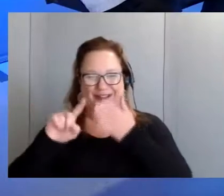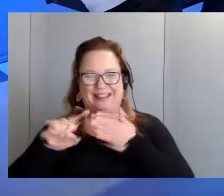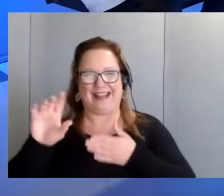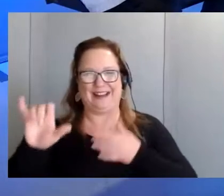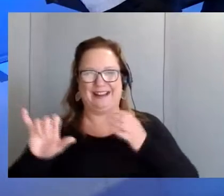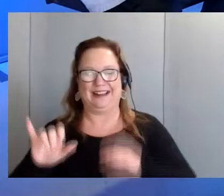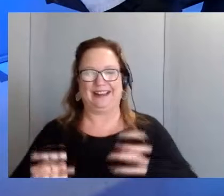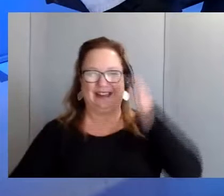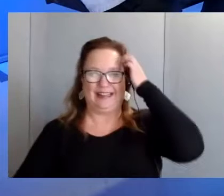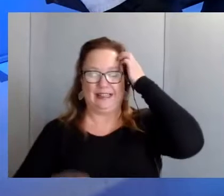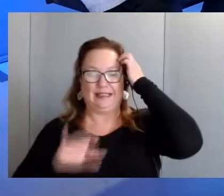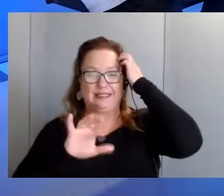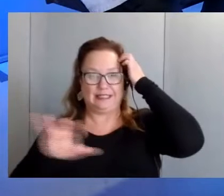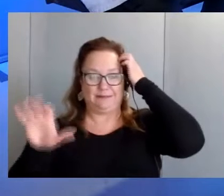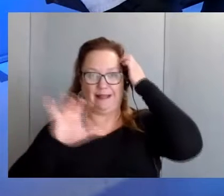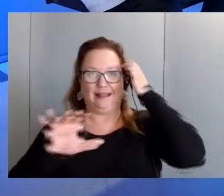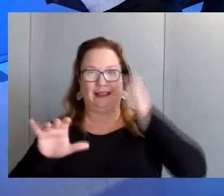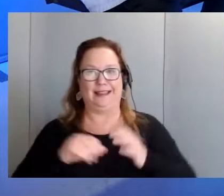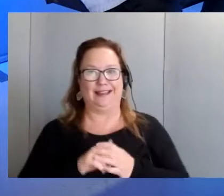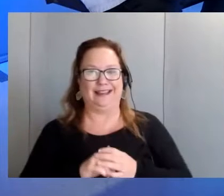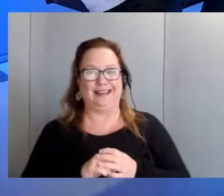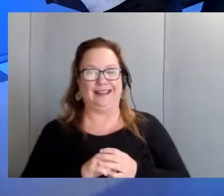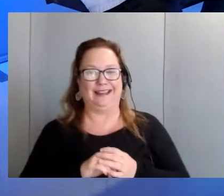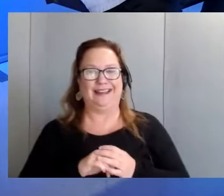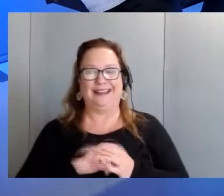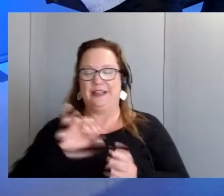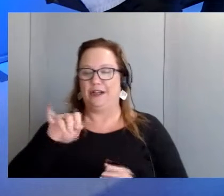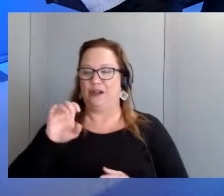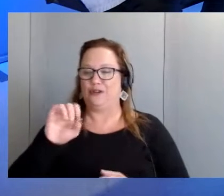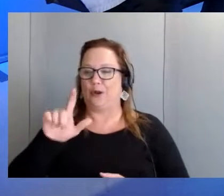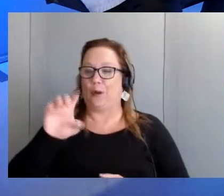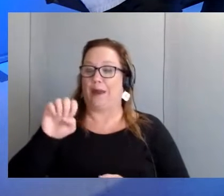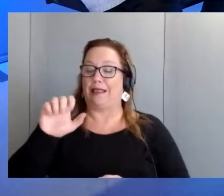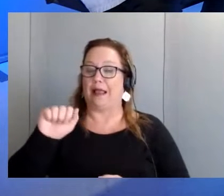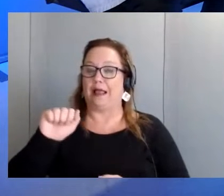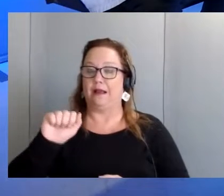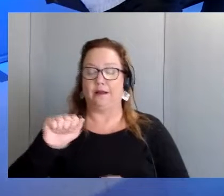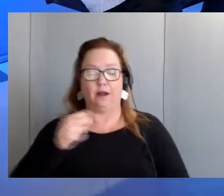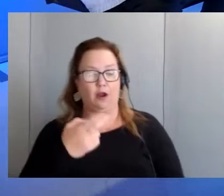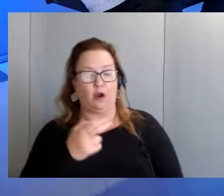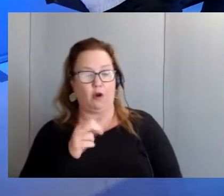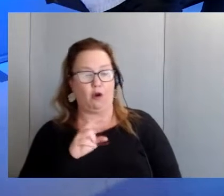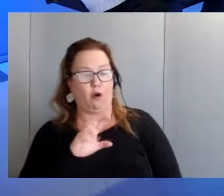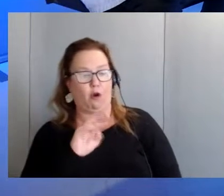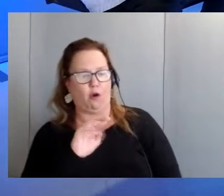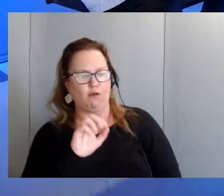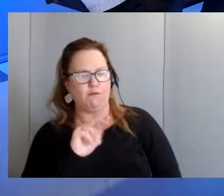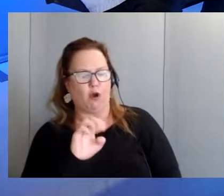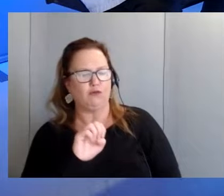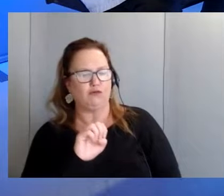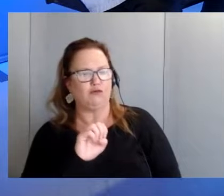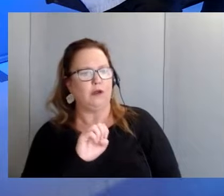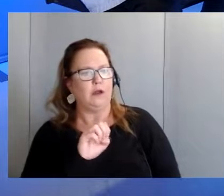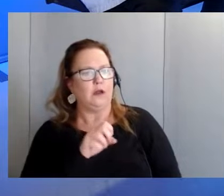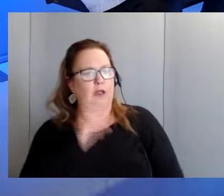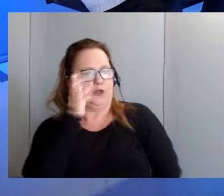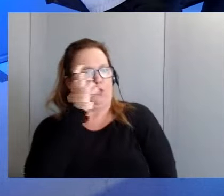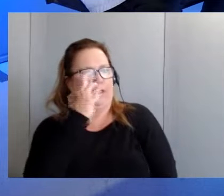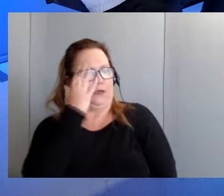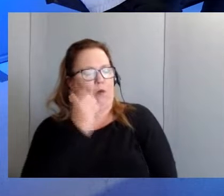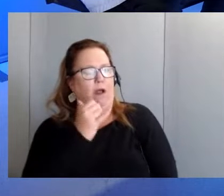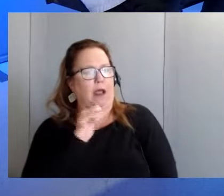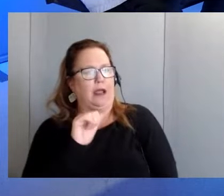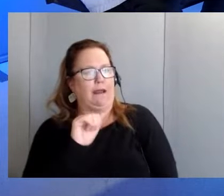spelling. That's the spelling bee question of the day. Joellen has a question. Is it hormones that cause women to be diagnosed more with the